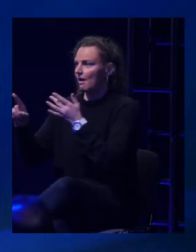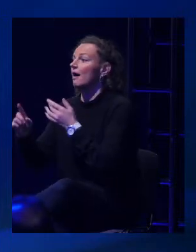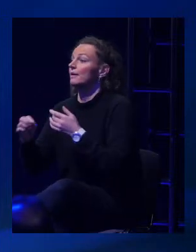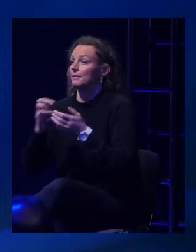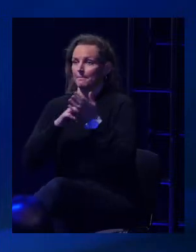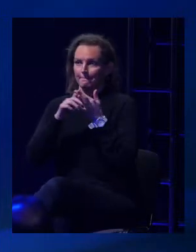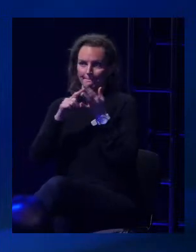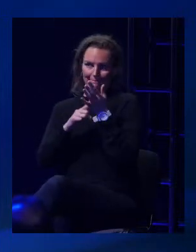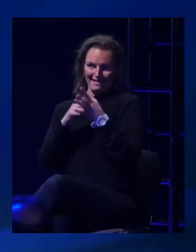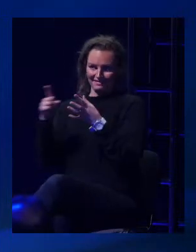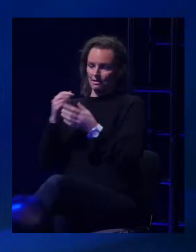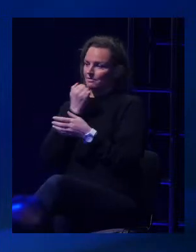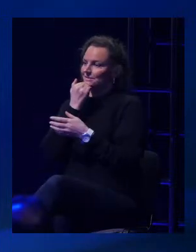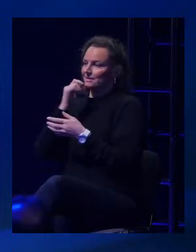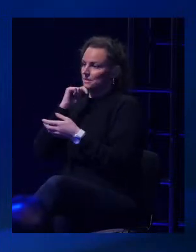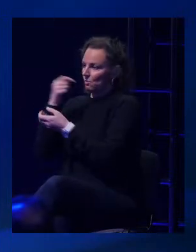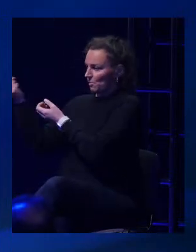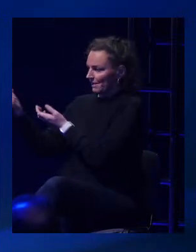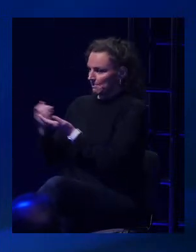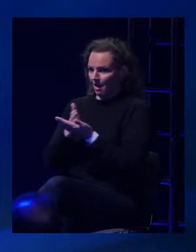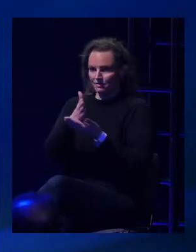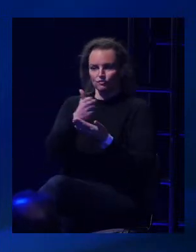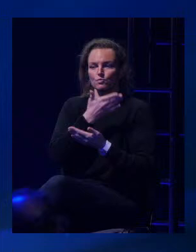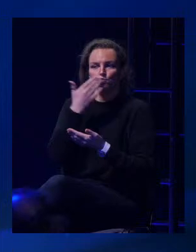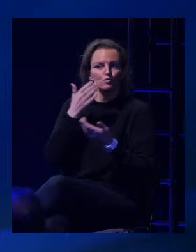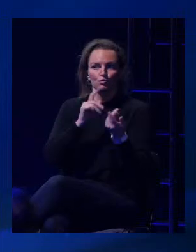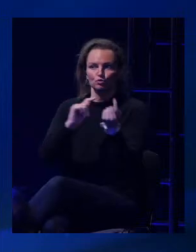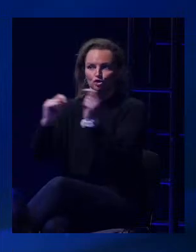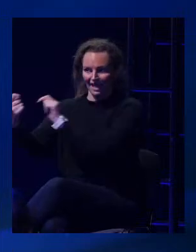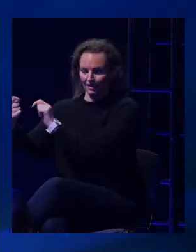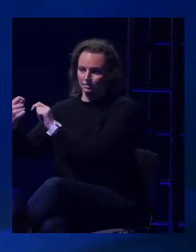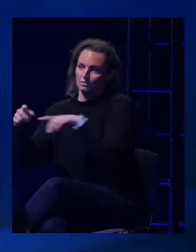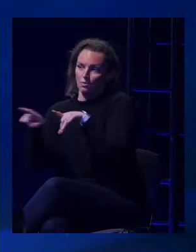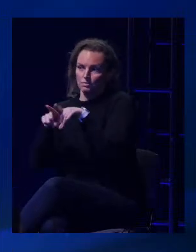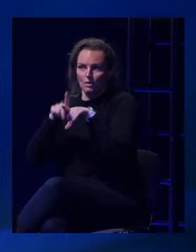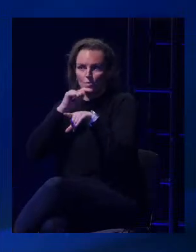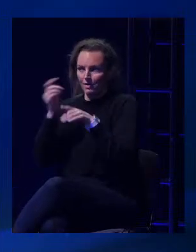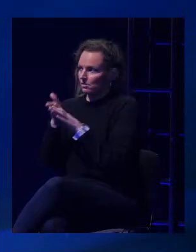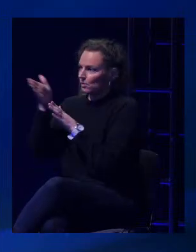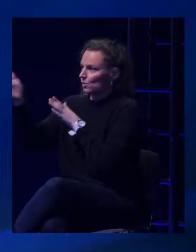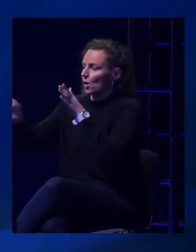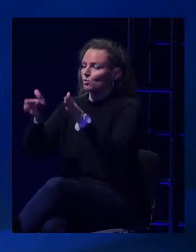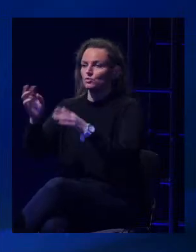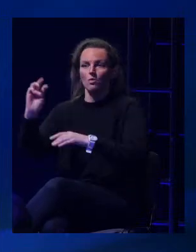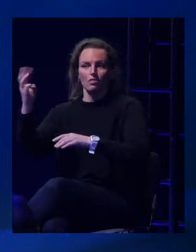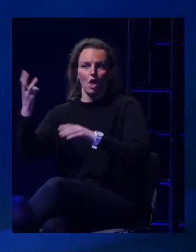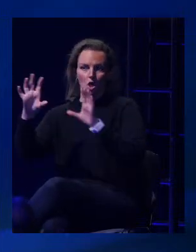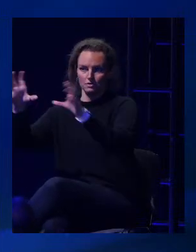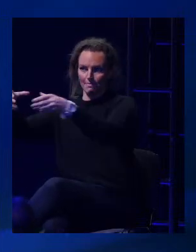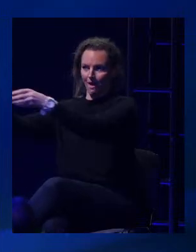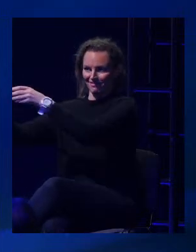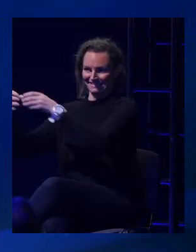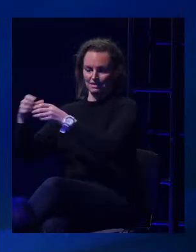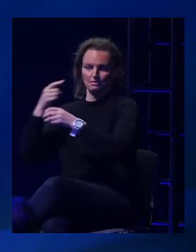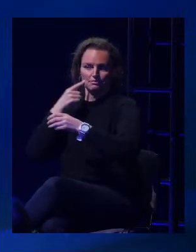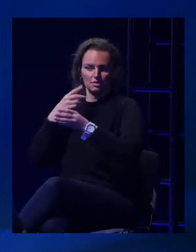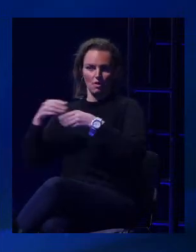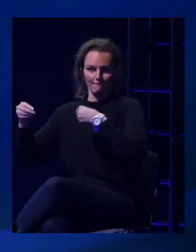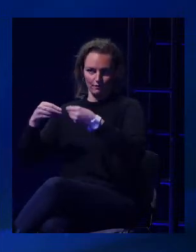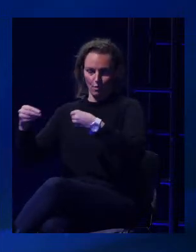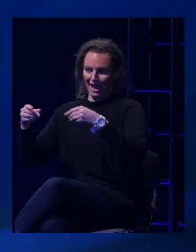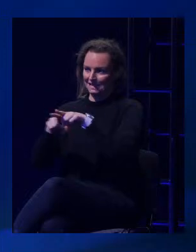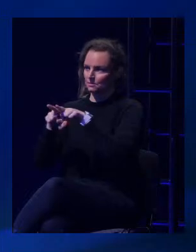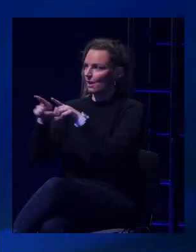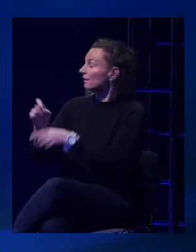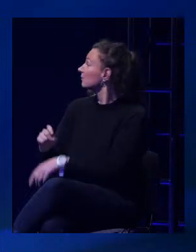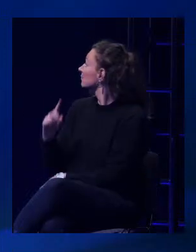through without any change, and it will also be passed through to third-party software as well. You can also overlay the ANC data on the screen